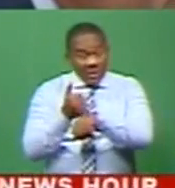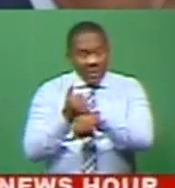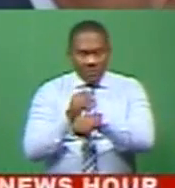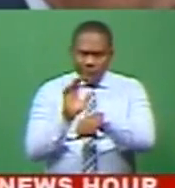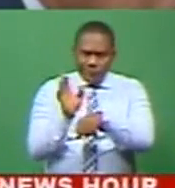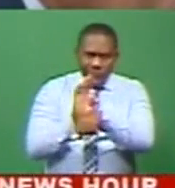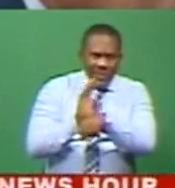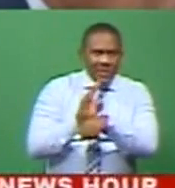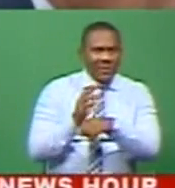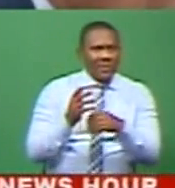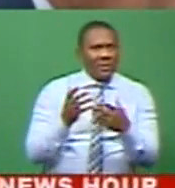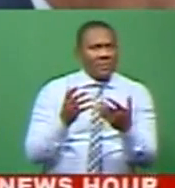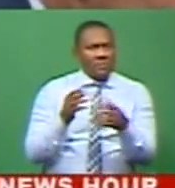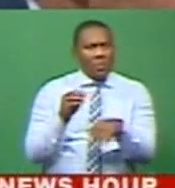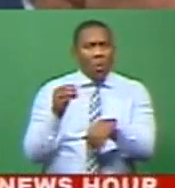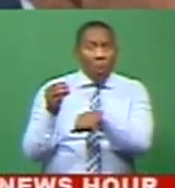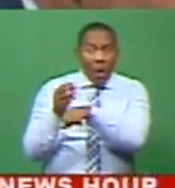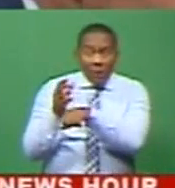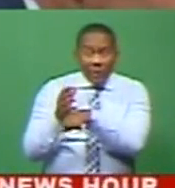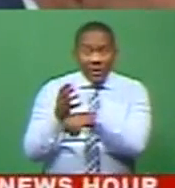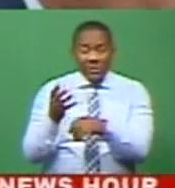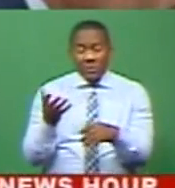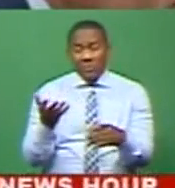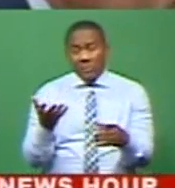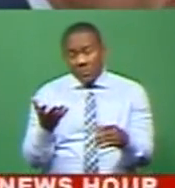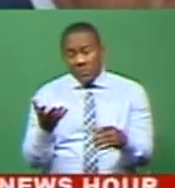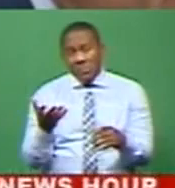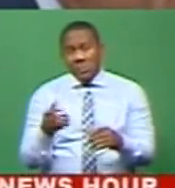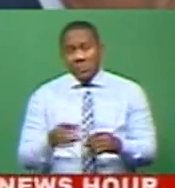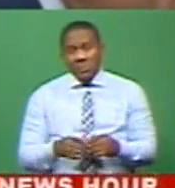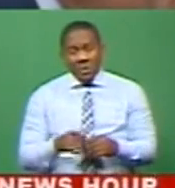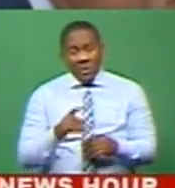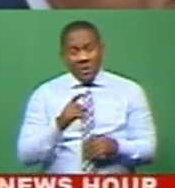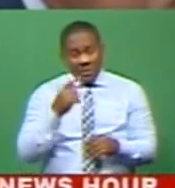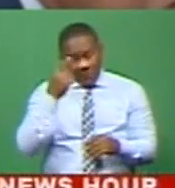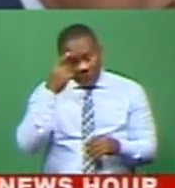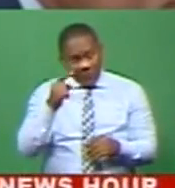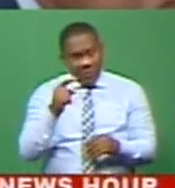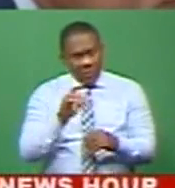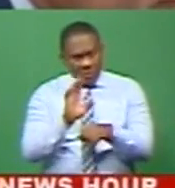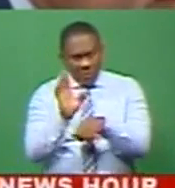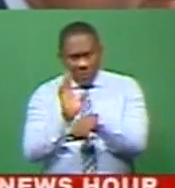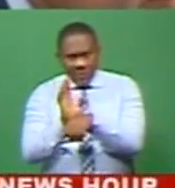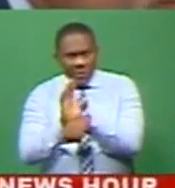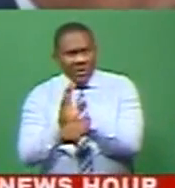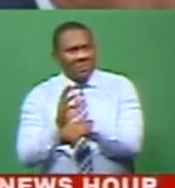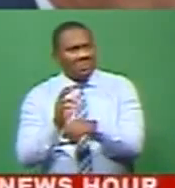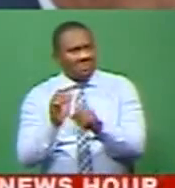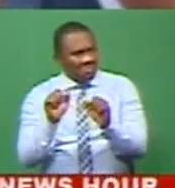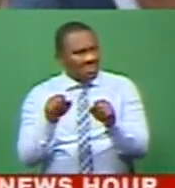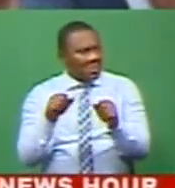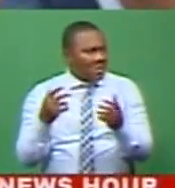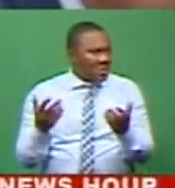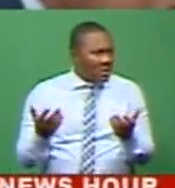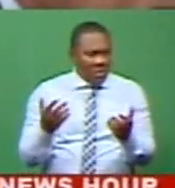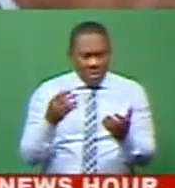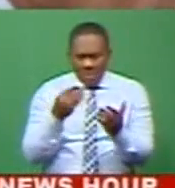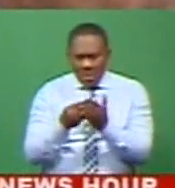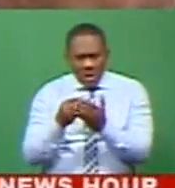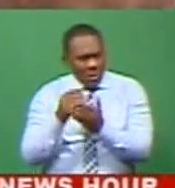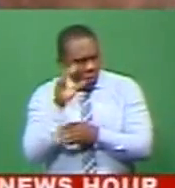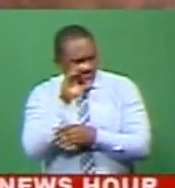also consultant services in order for entrepreneurs to set up a business and to look for